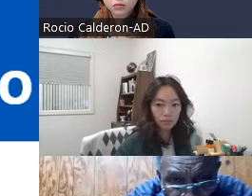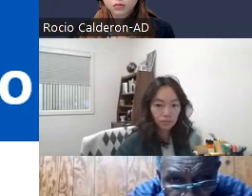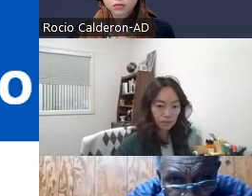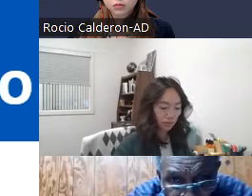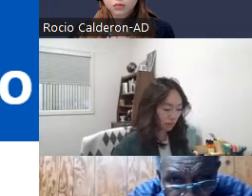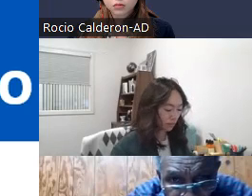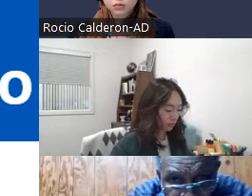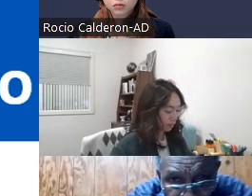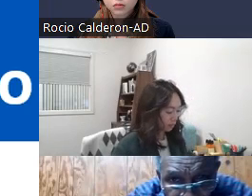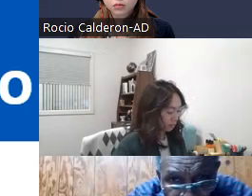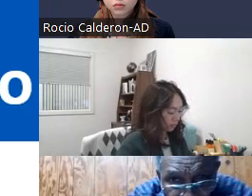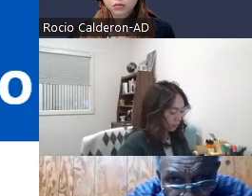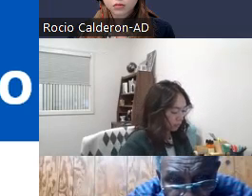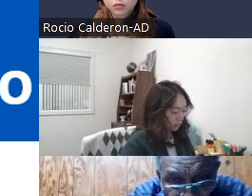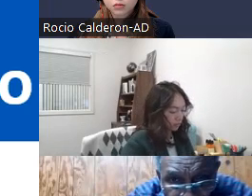electric